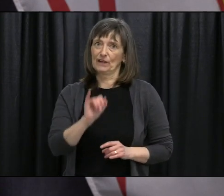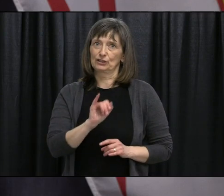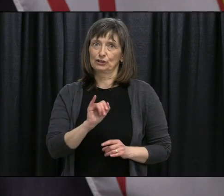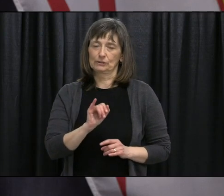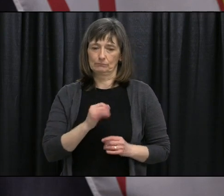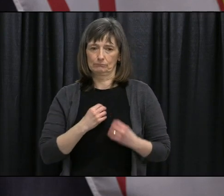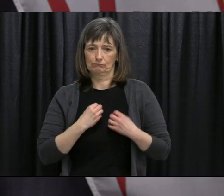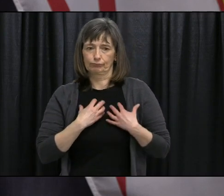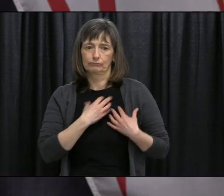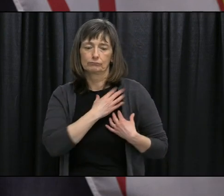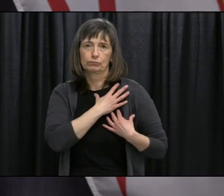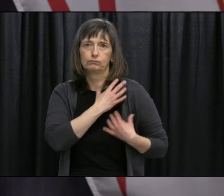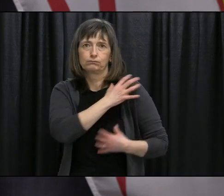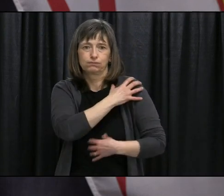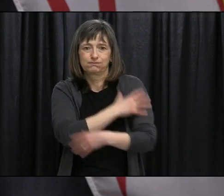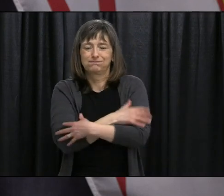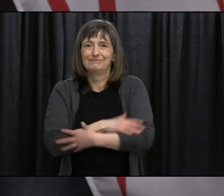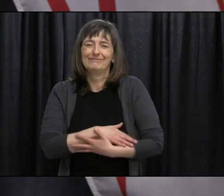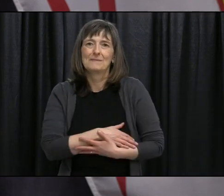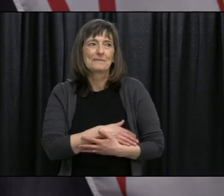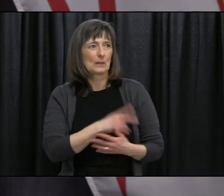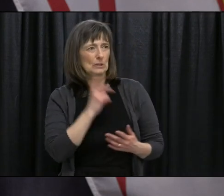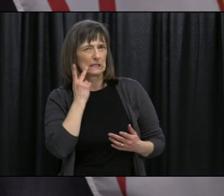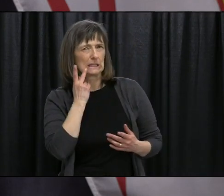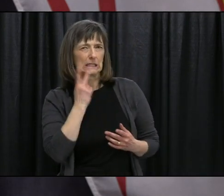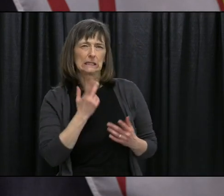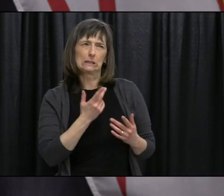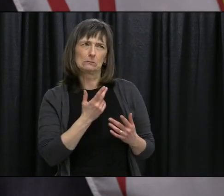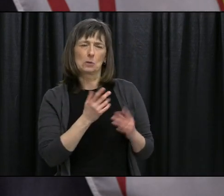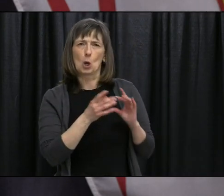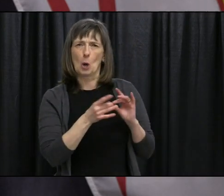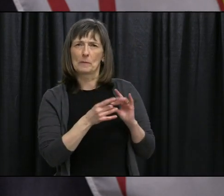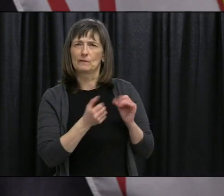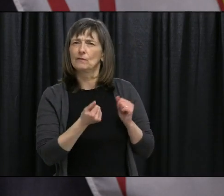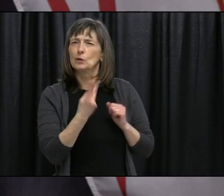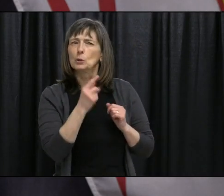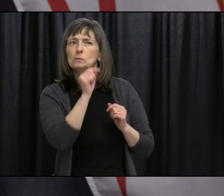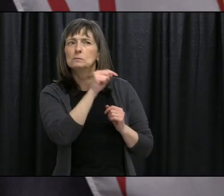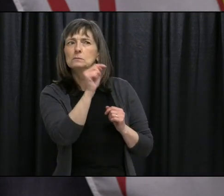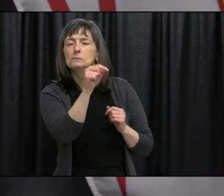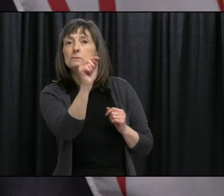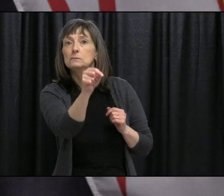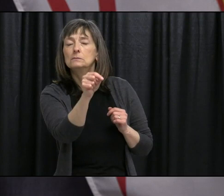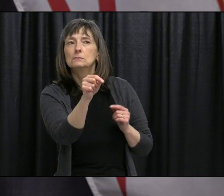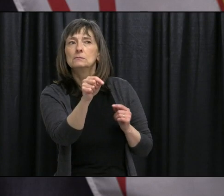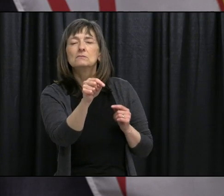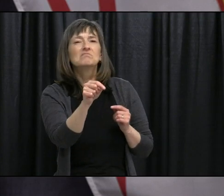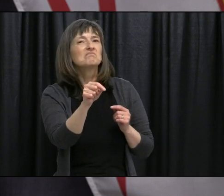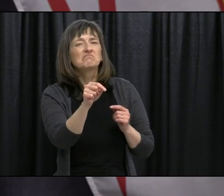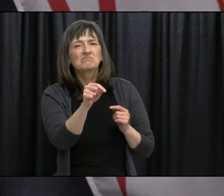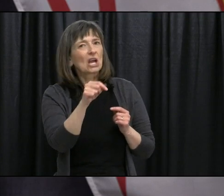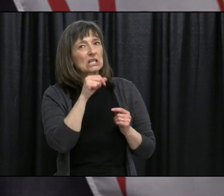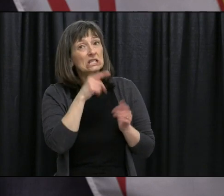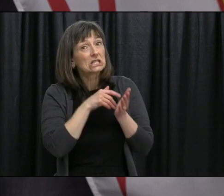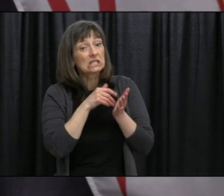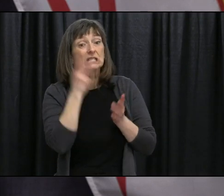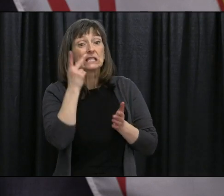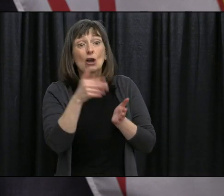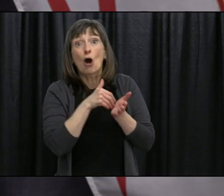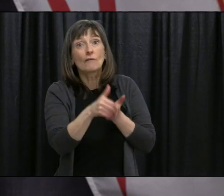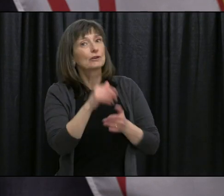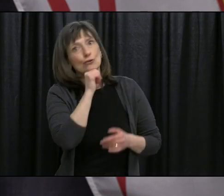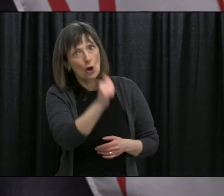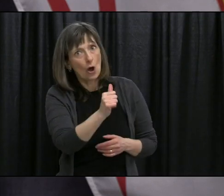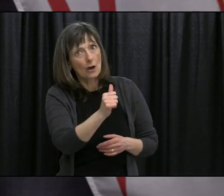of, they aren't common, but they're not new. They can happen after many